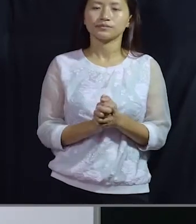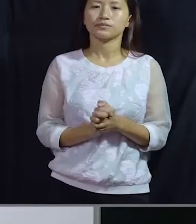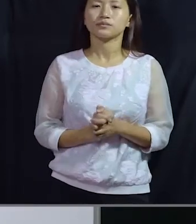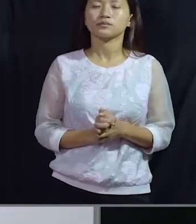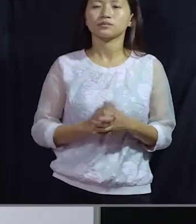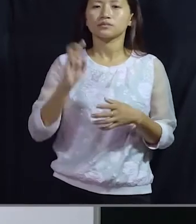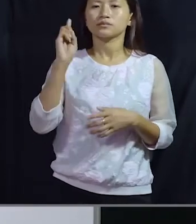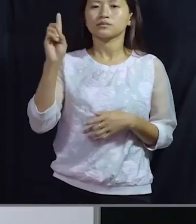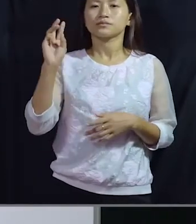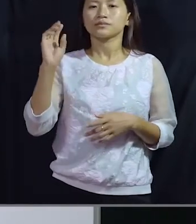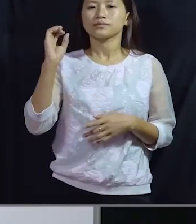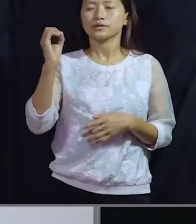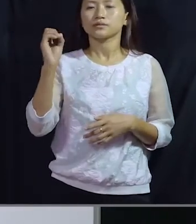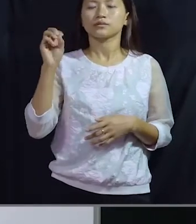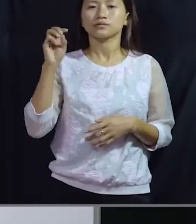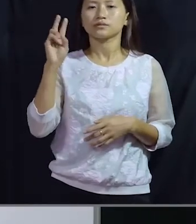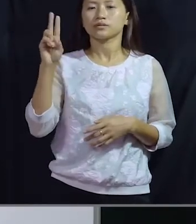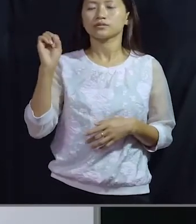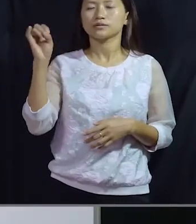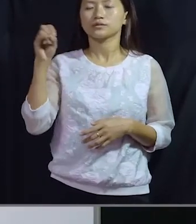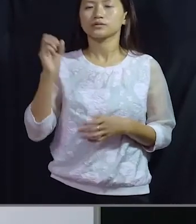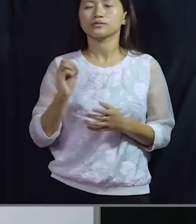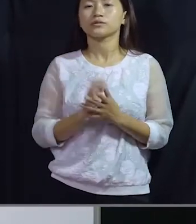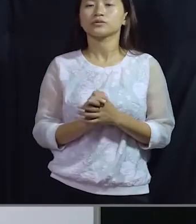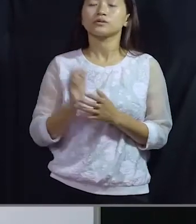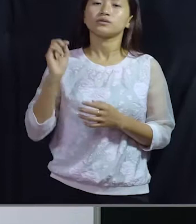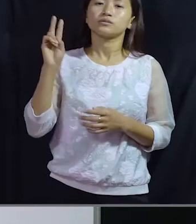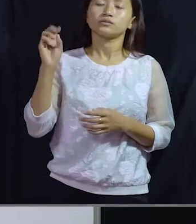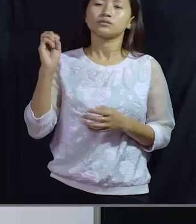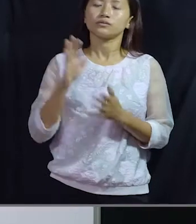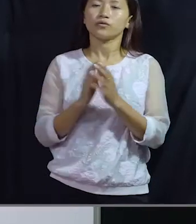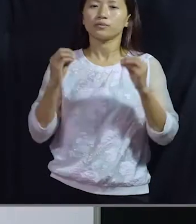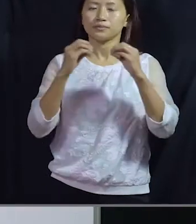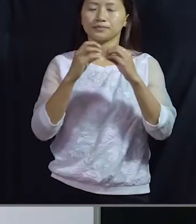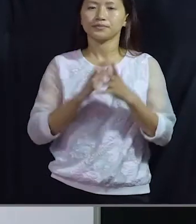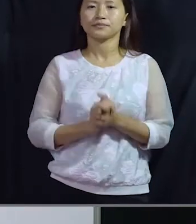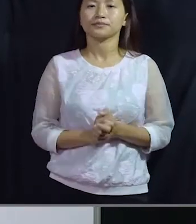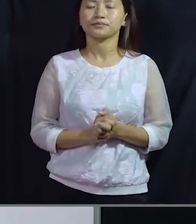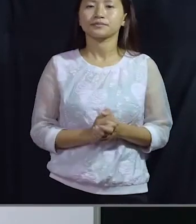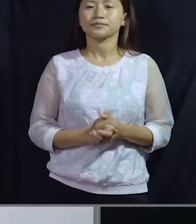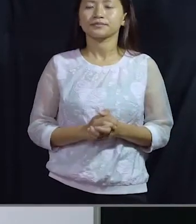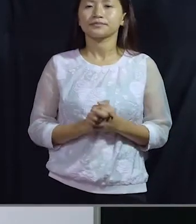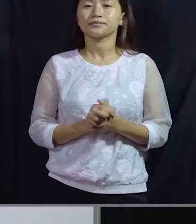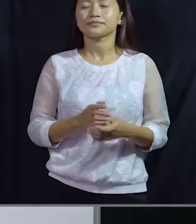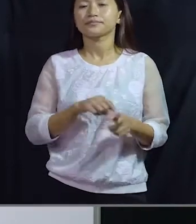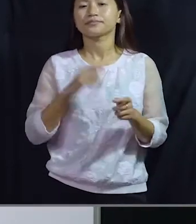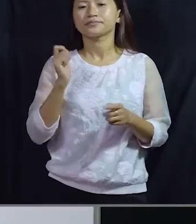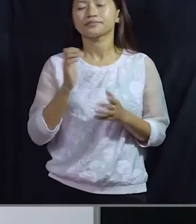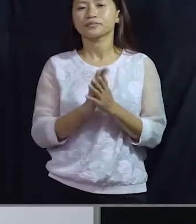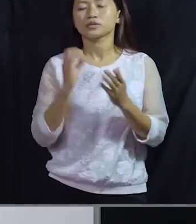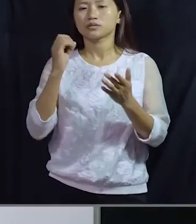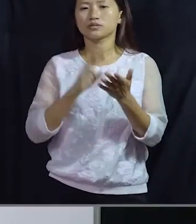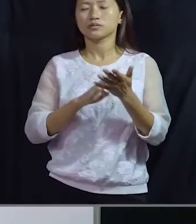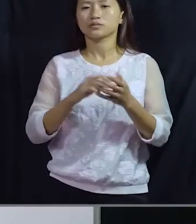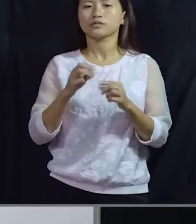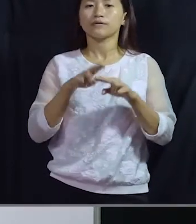is 10,260 for A and 6,840 for B. By workman's